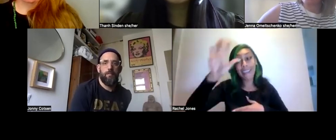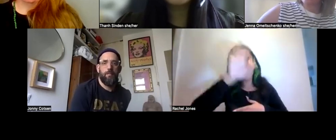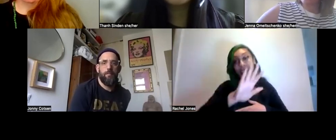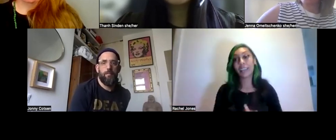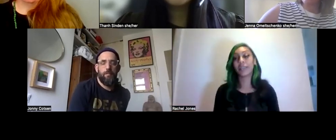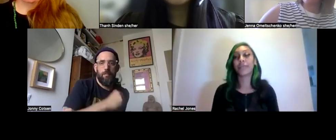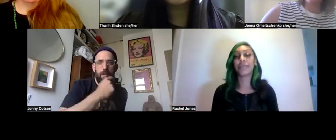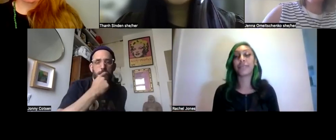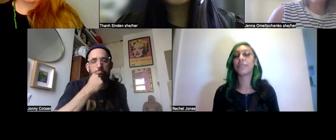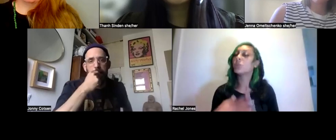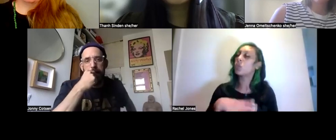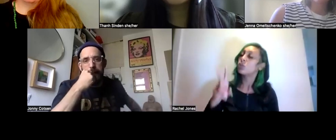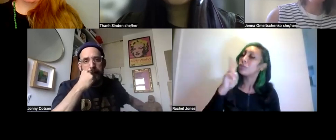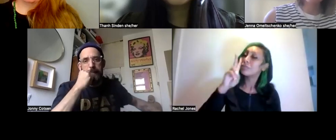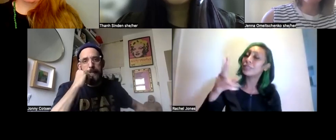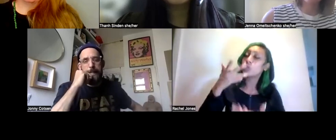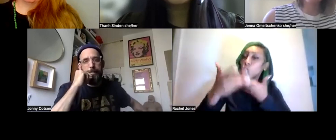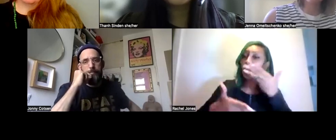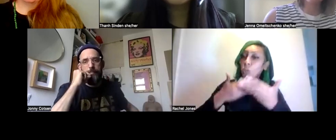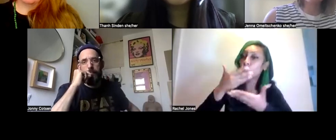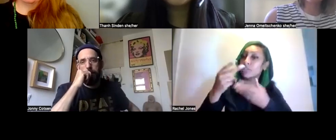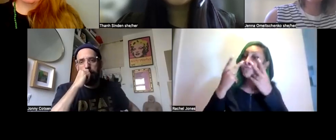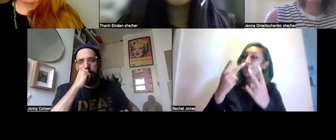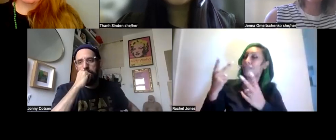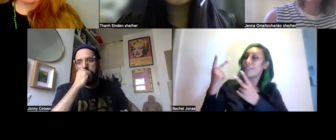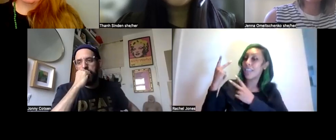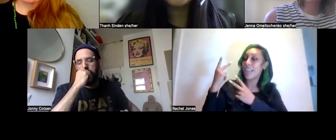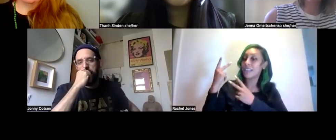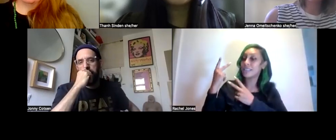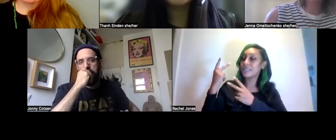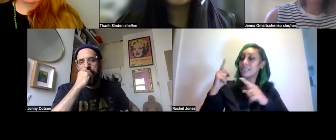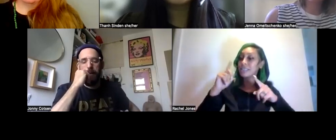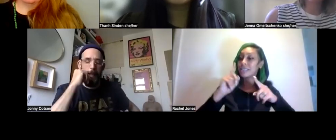see stories that are told that are reflective of the diverse communities